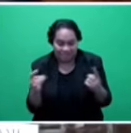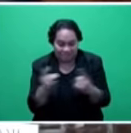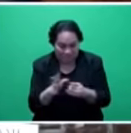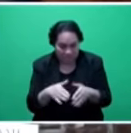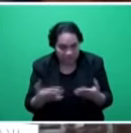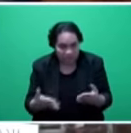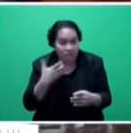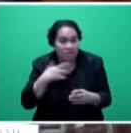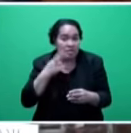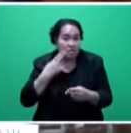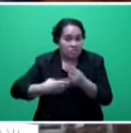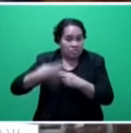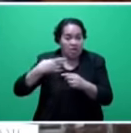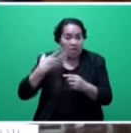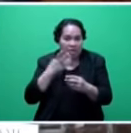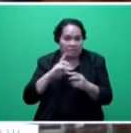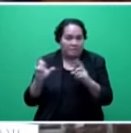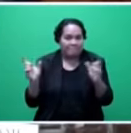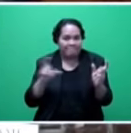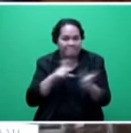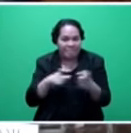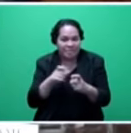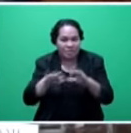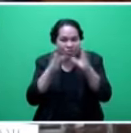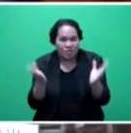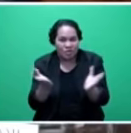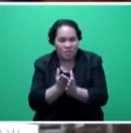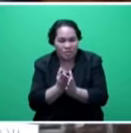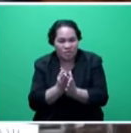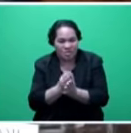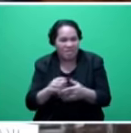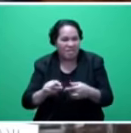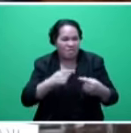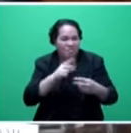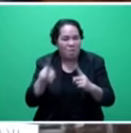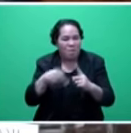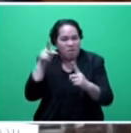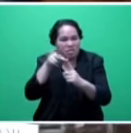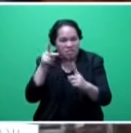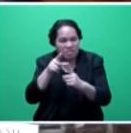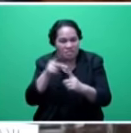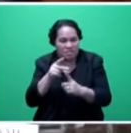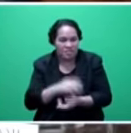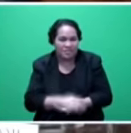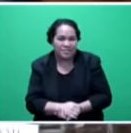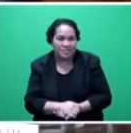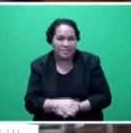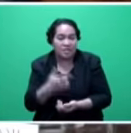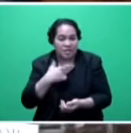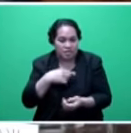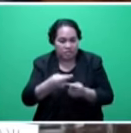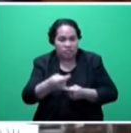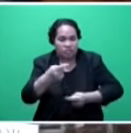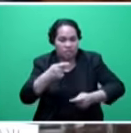in history when we are facing crisis and global geopolitics in taking an unusual turn,